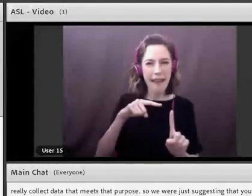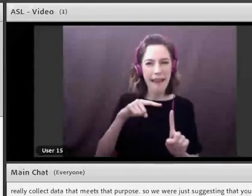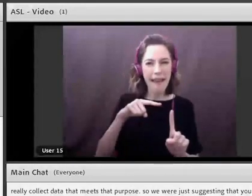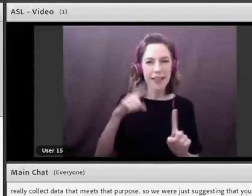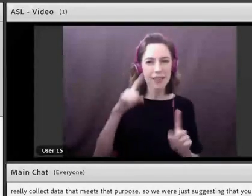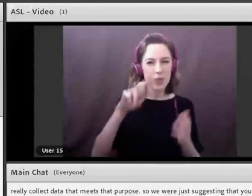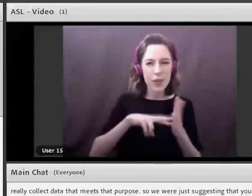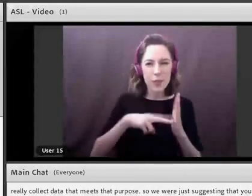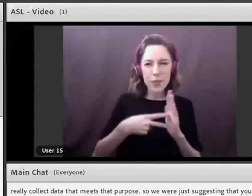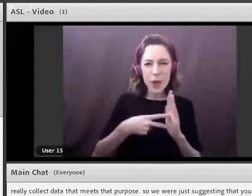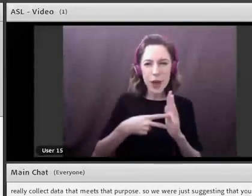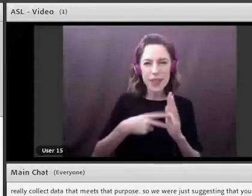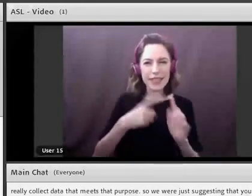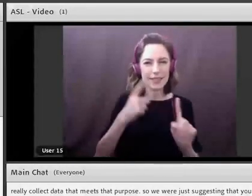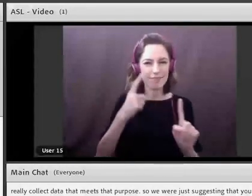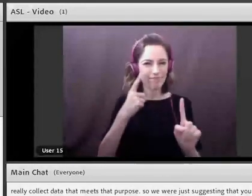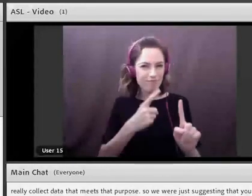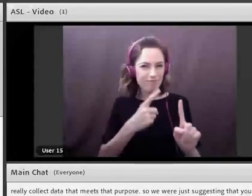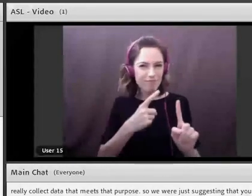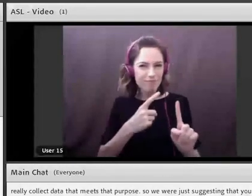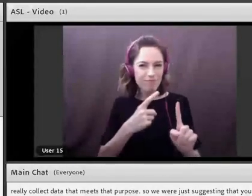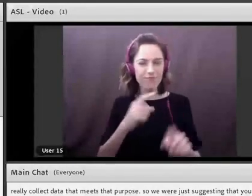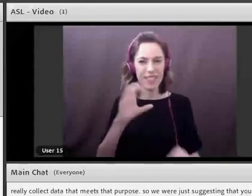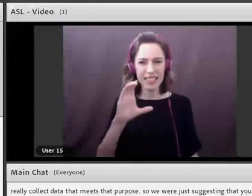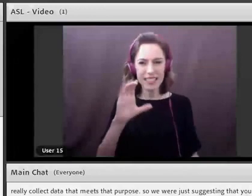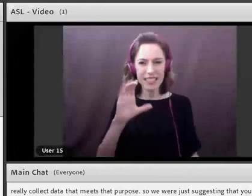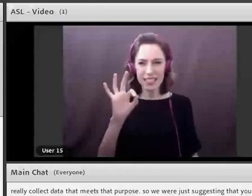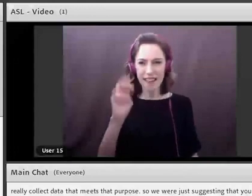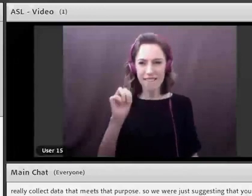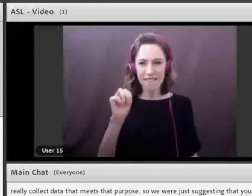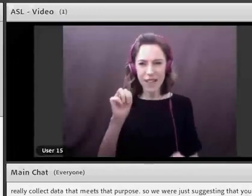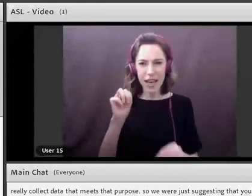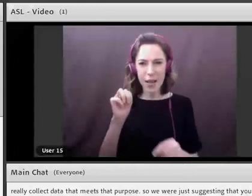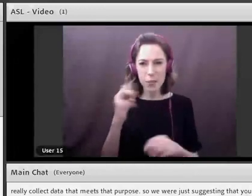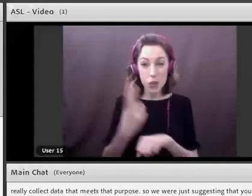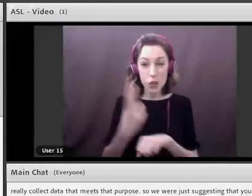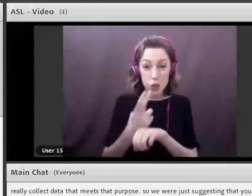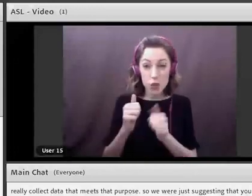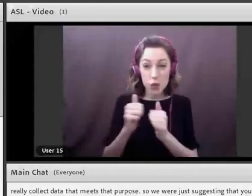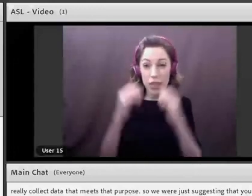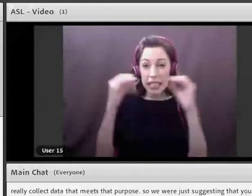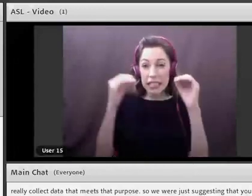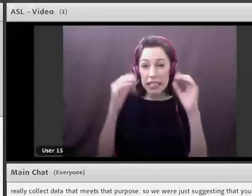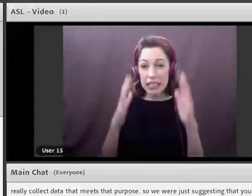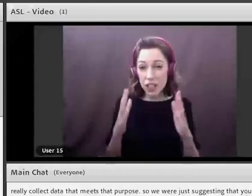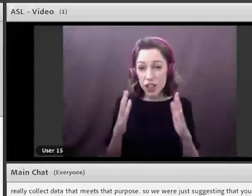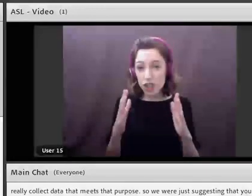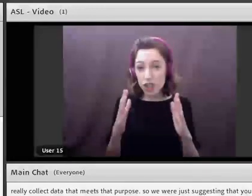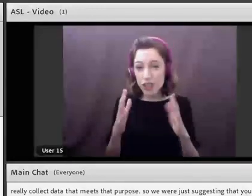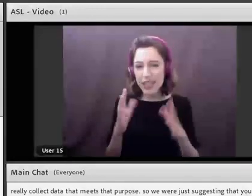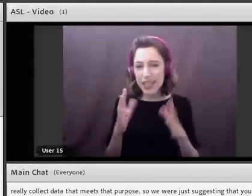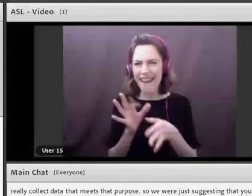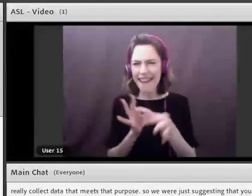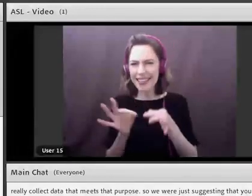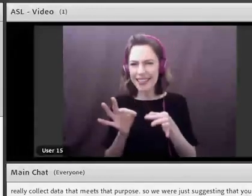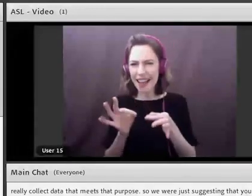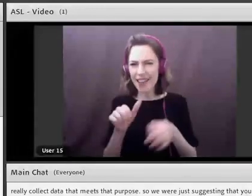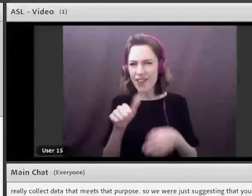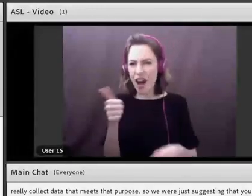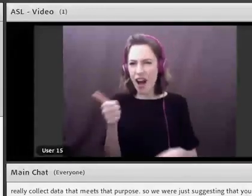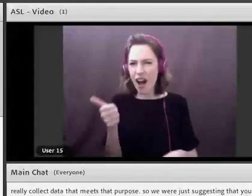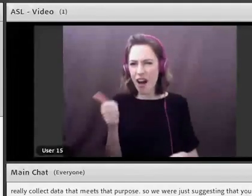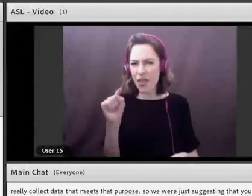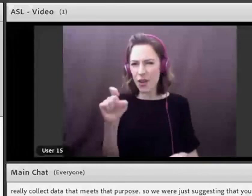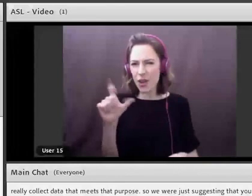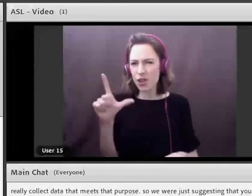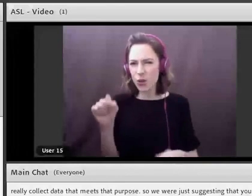with teachers, as opposed to using tools for a direct assessment of the child. So just again, a point